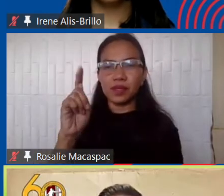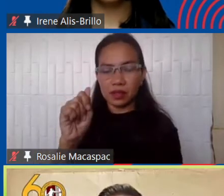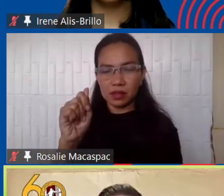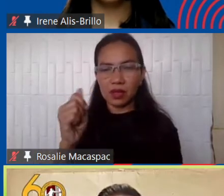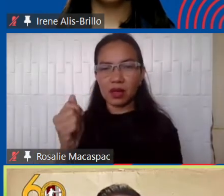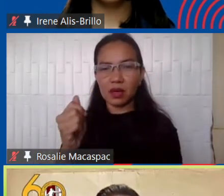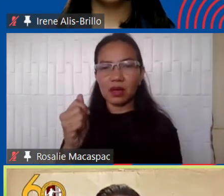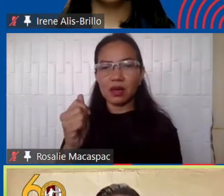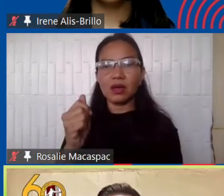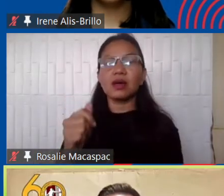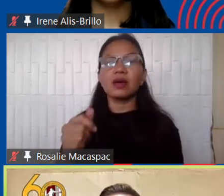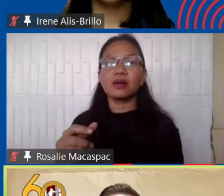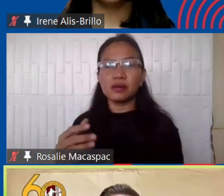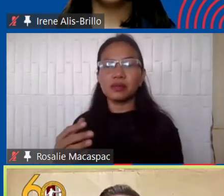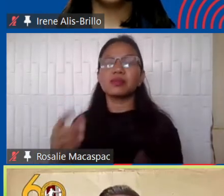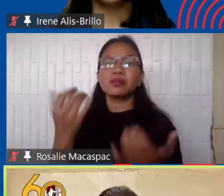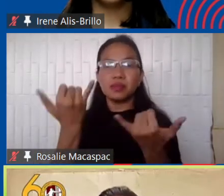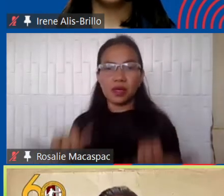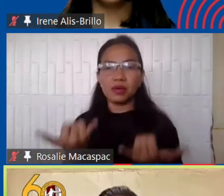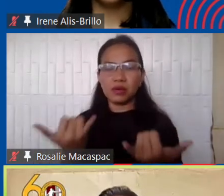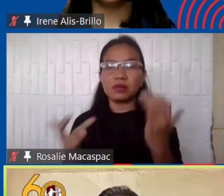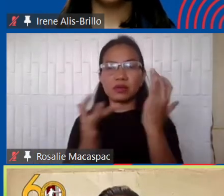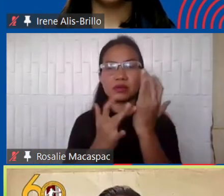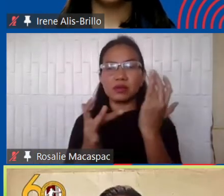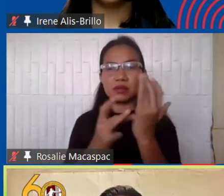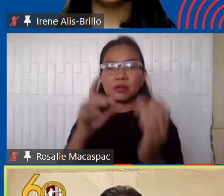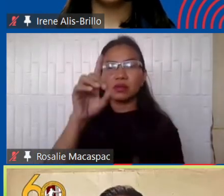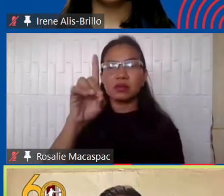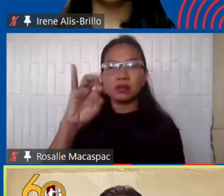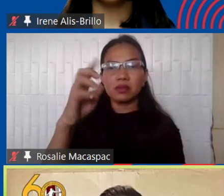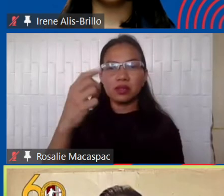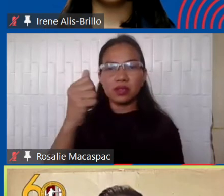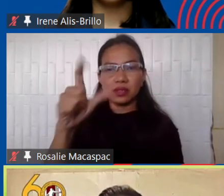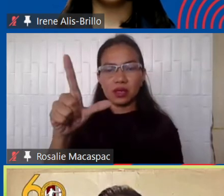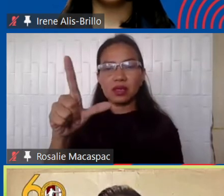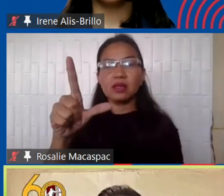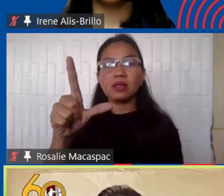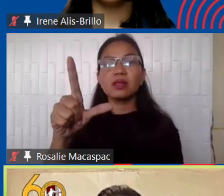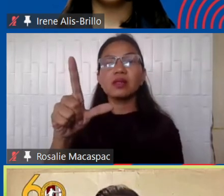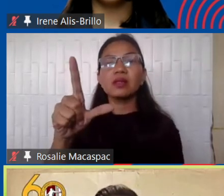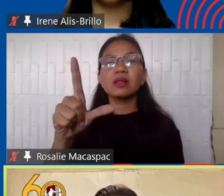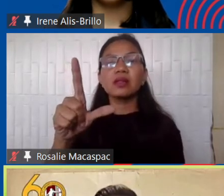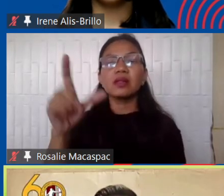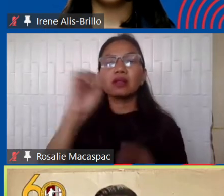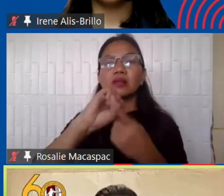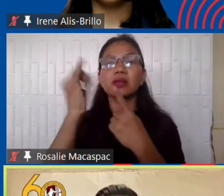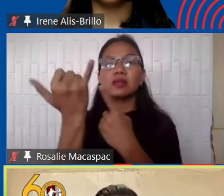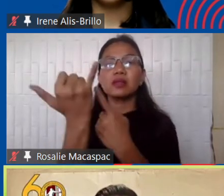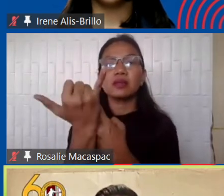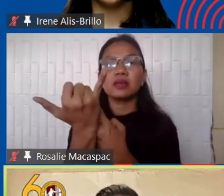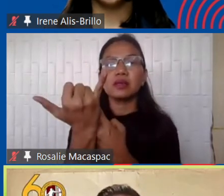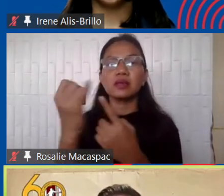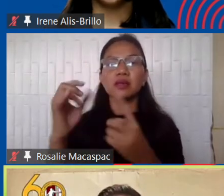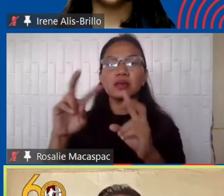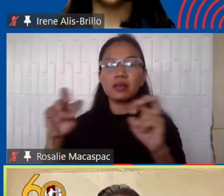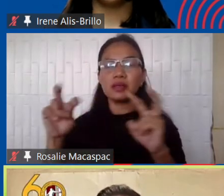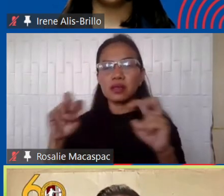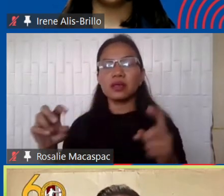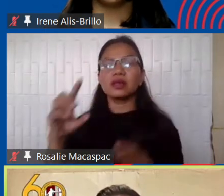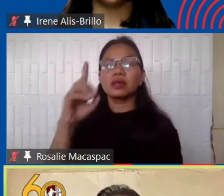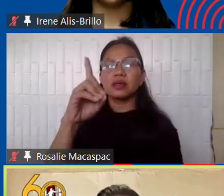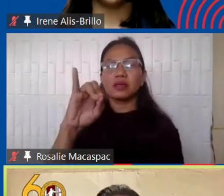of digital humanities and uh, digital society research, di ba? Digital studies.